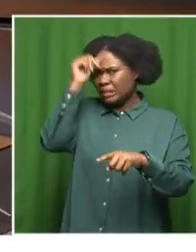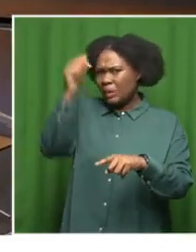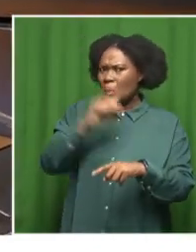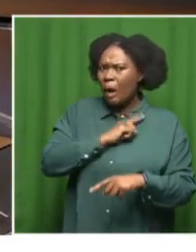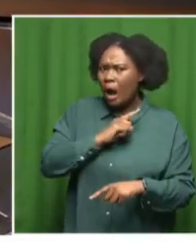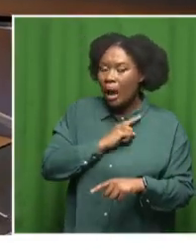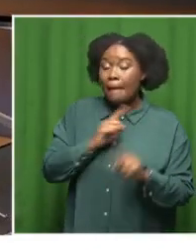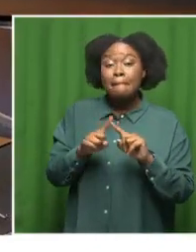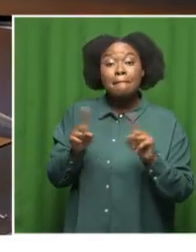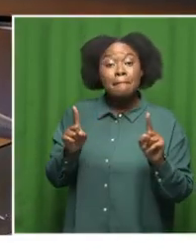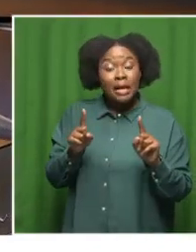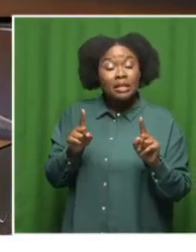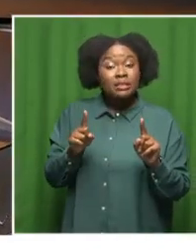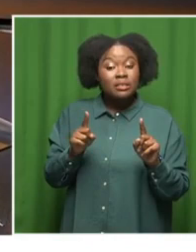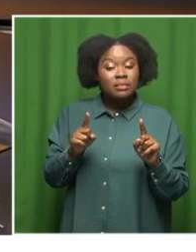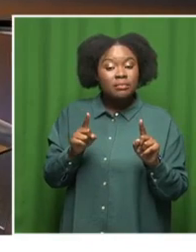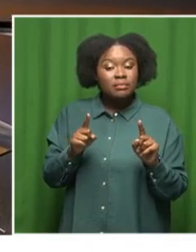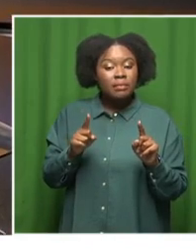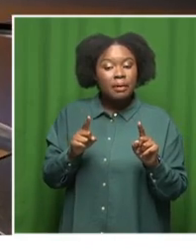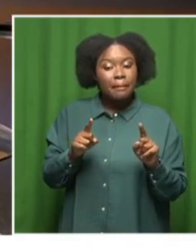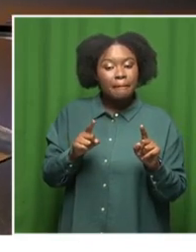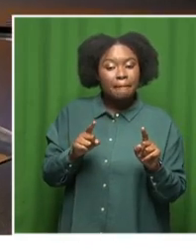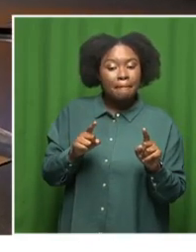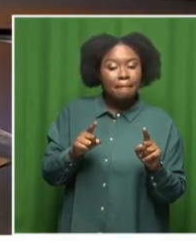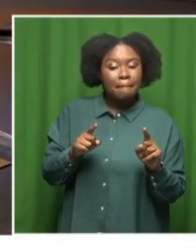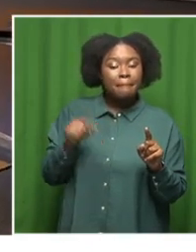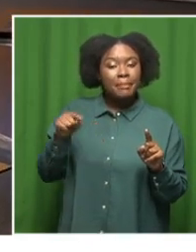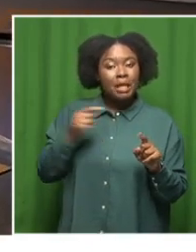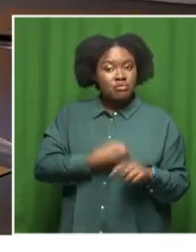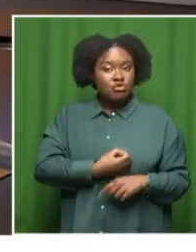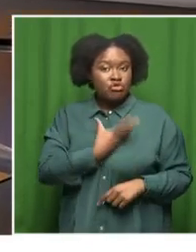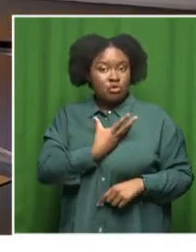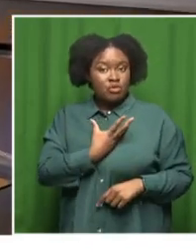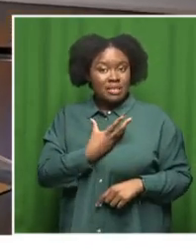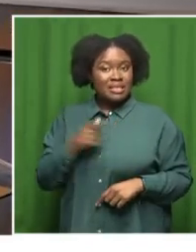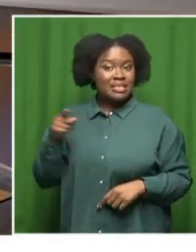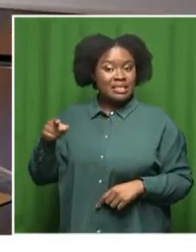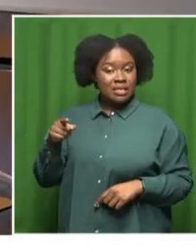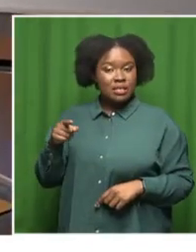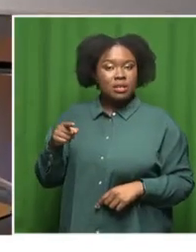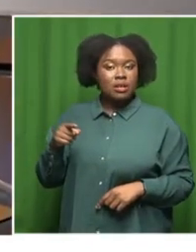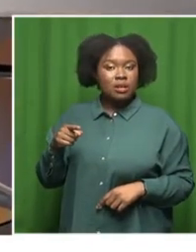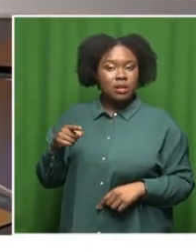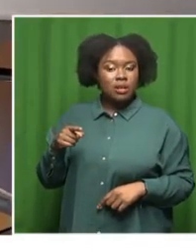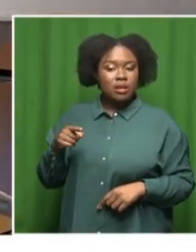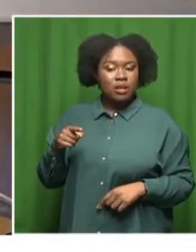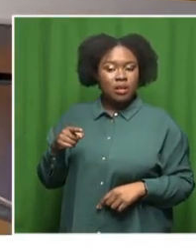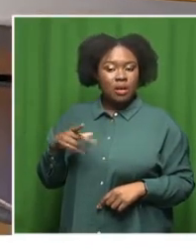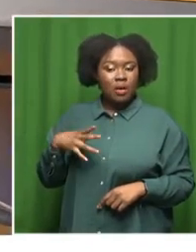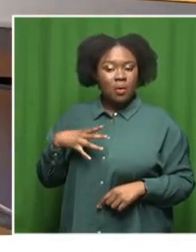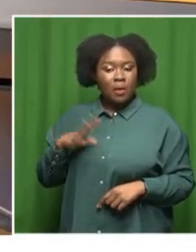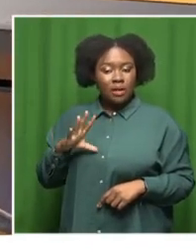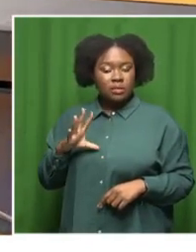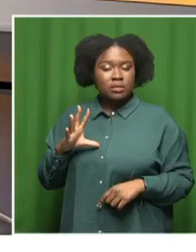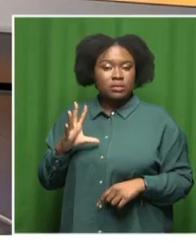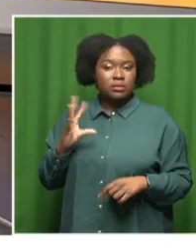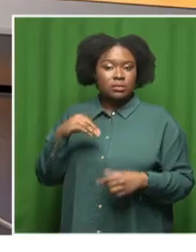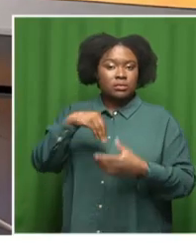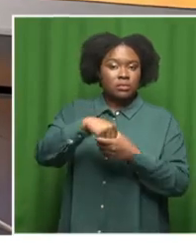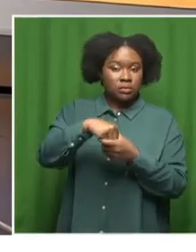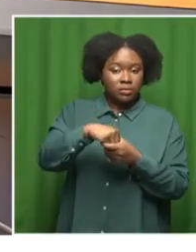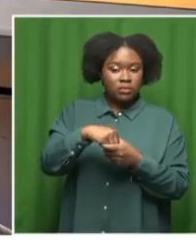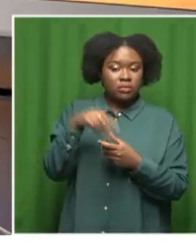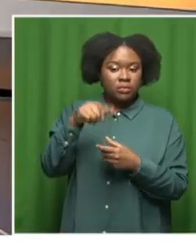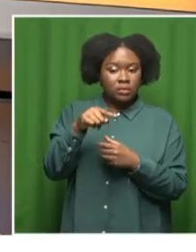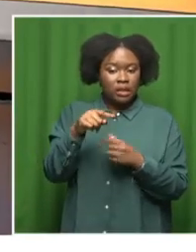What are the opportunities for Mark Boucher and the Proteas to secure opposition in warm-up games? And